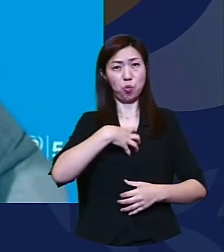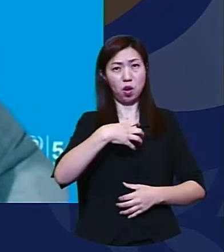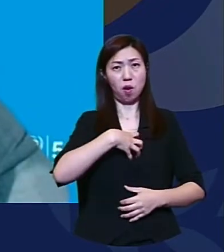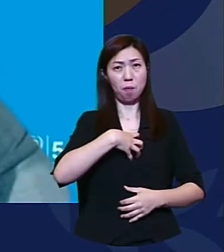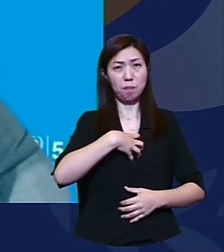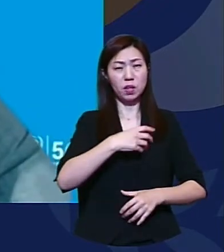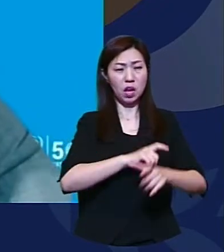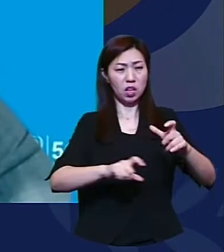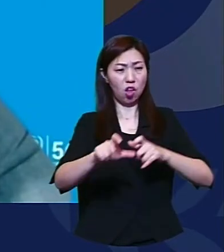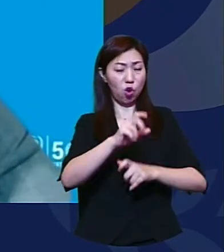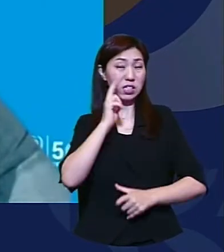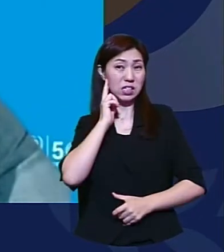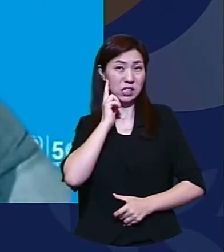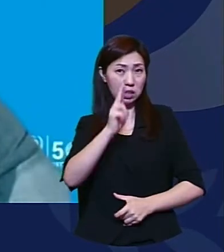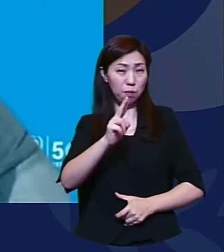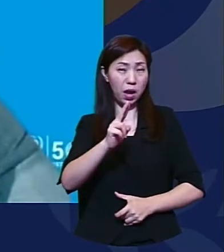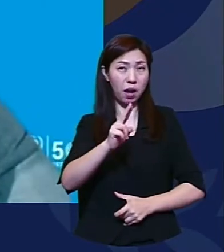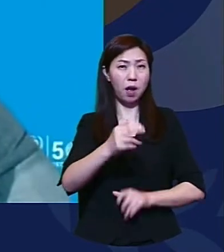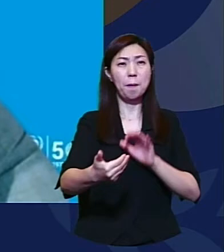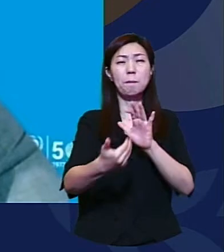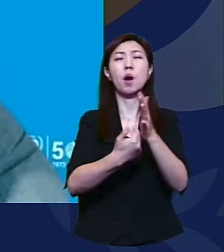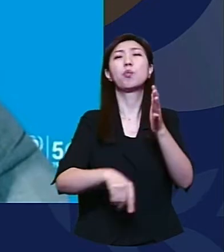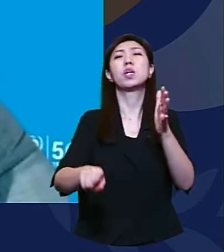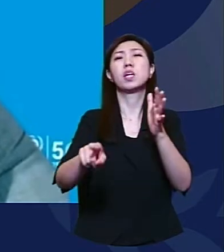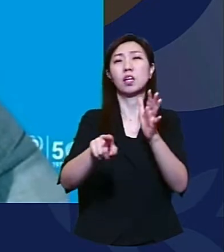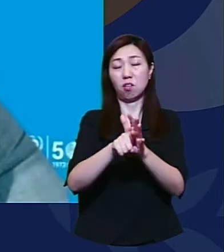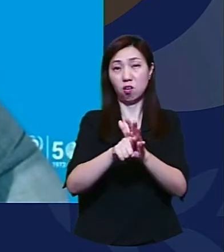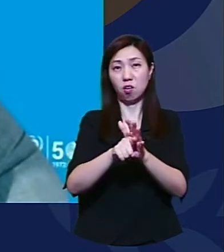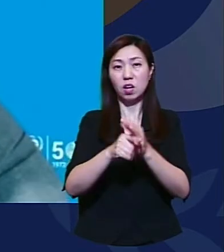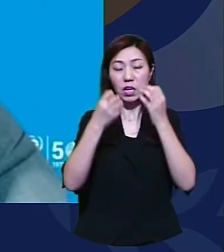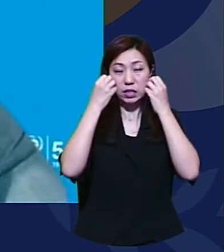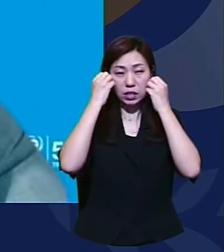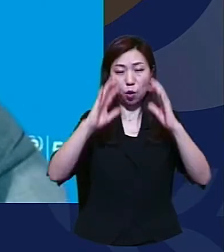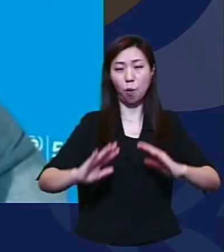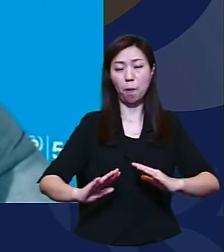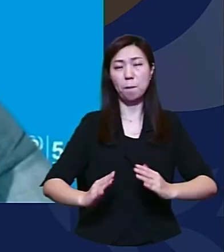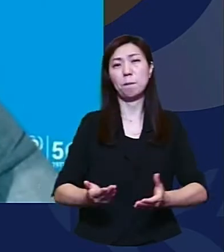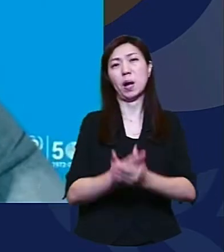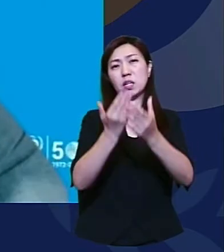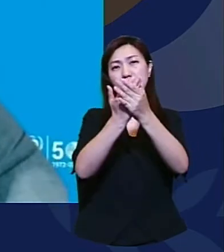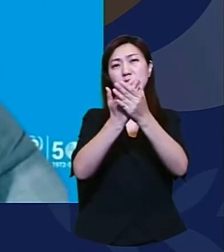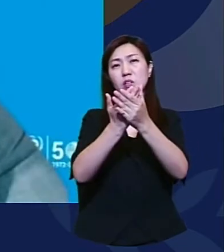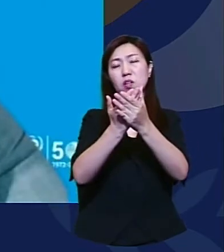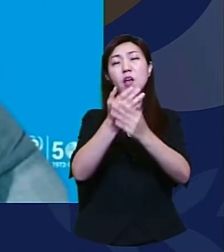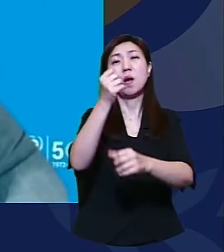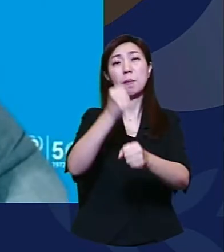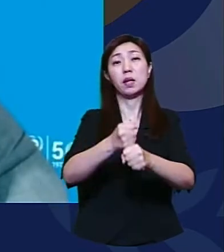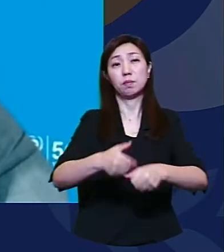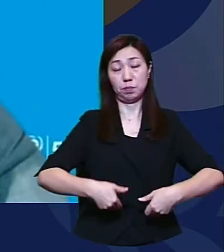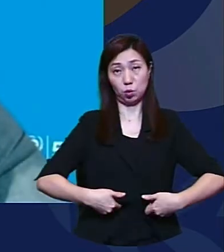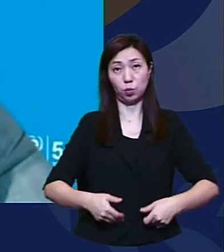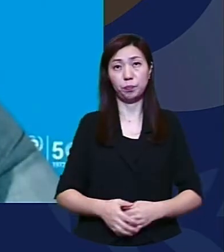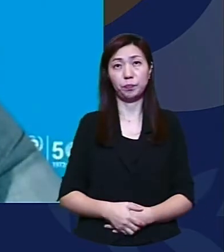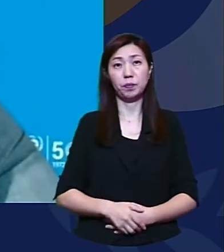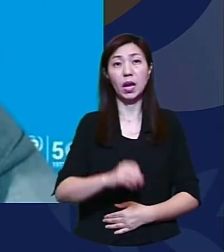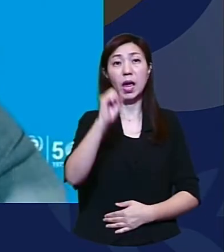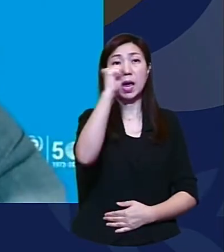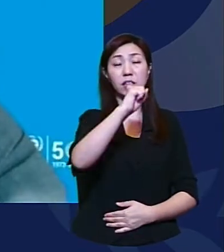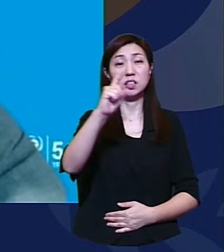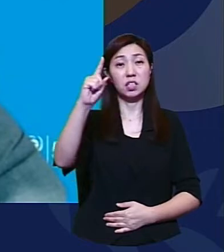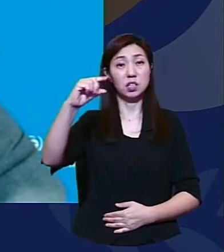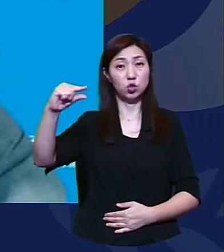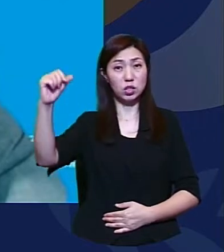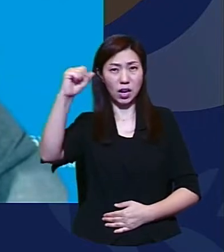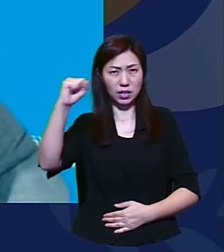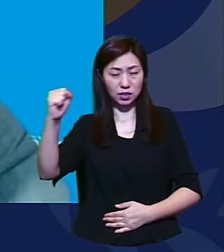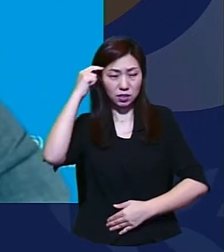or we can course correct by realigning our actions with the vision laid out in the